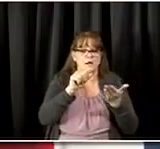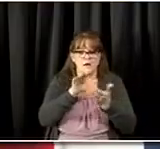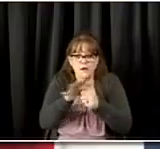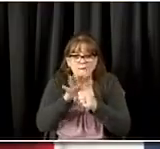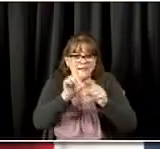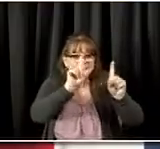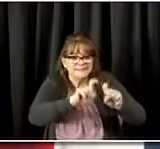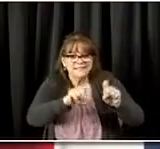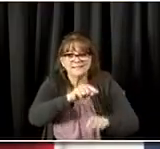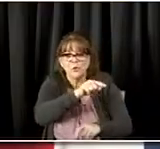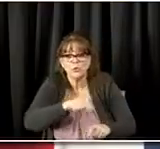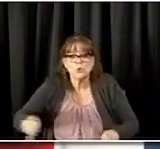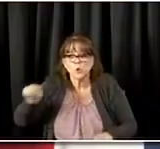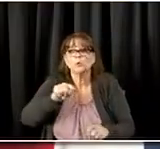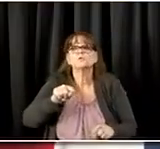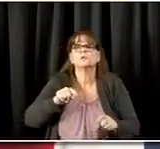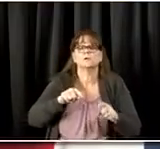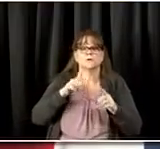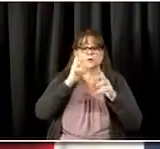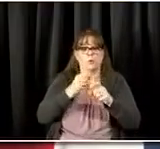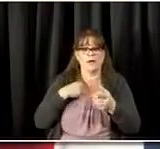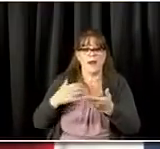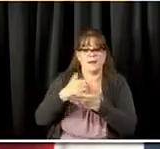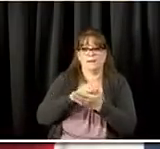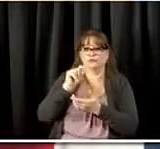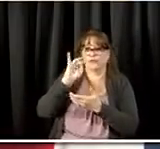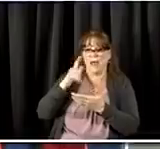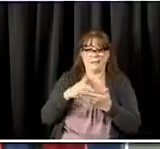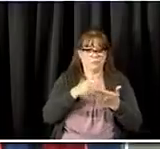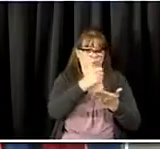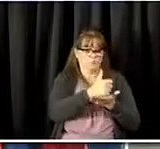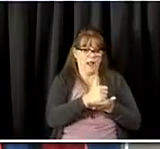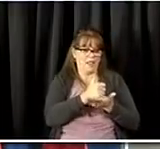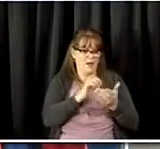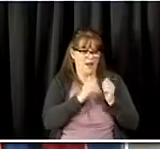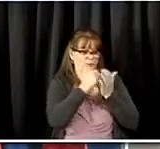protect all Coloradans, including those that are incarcerated in the state.